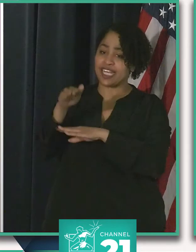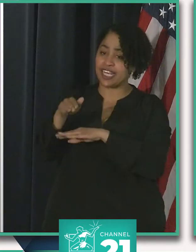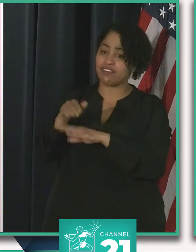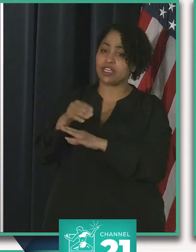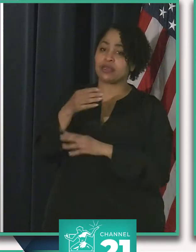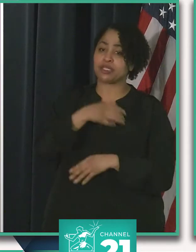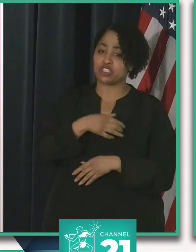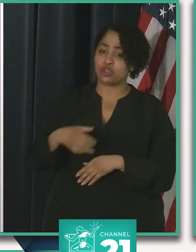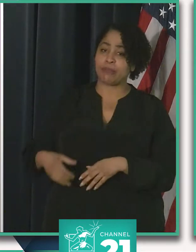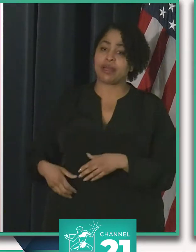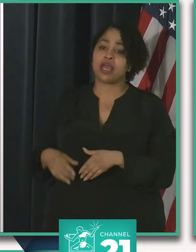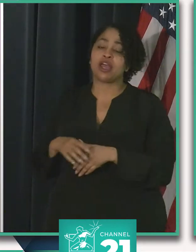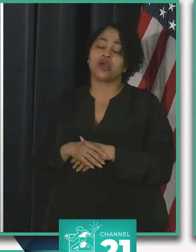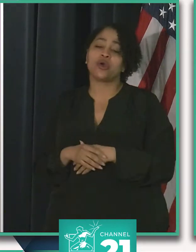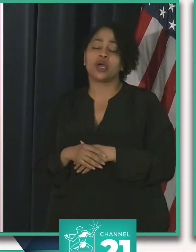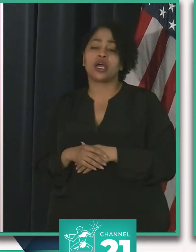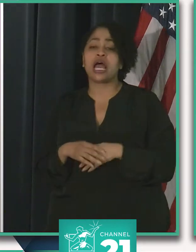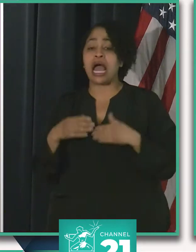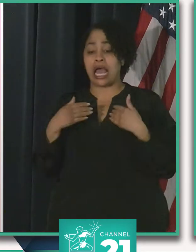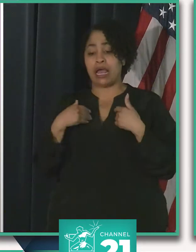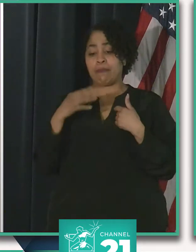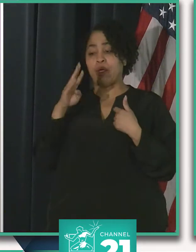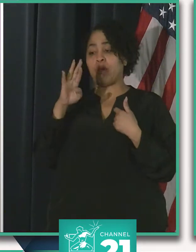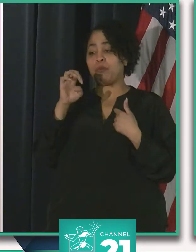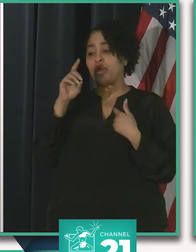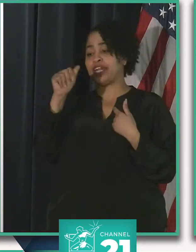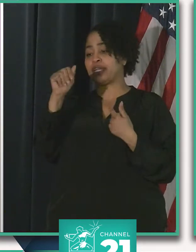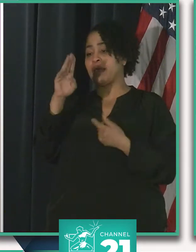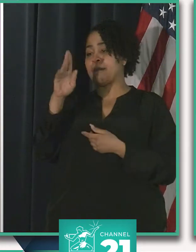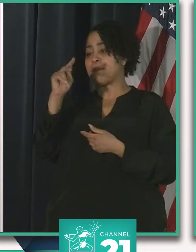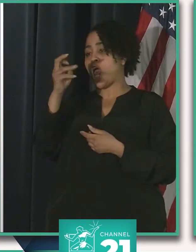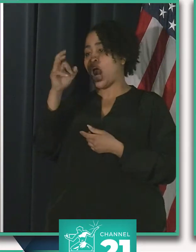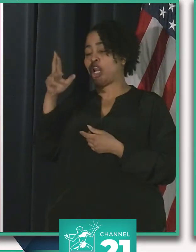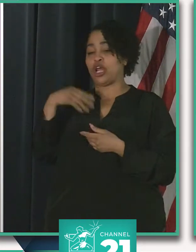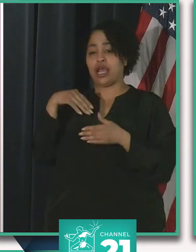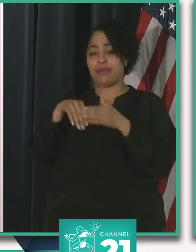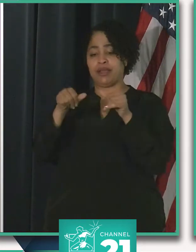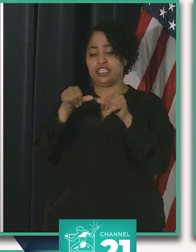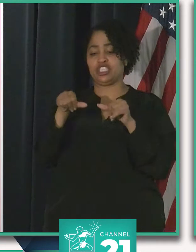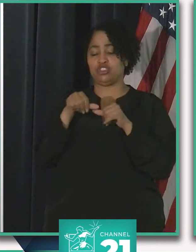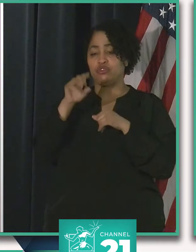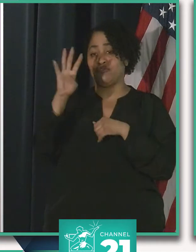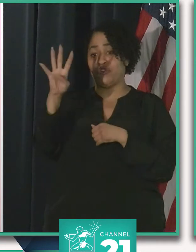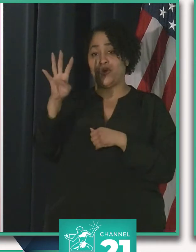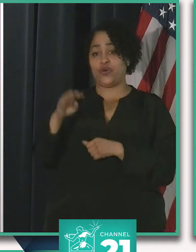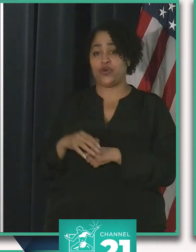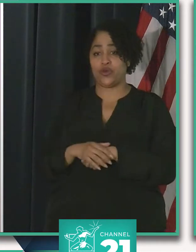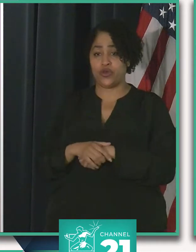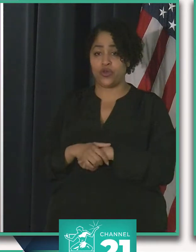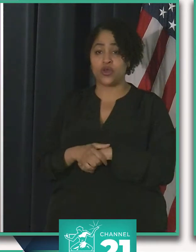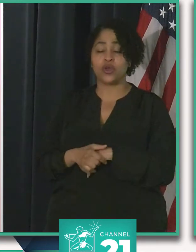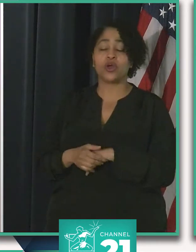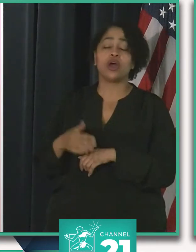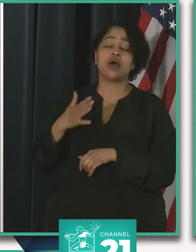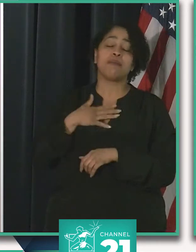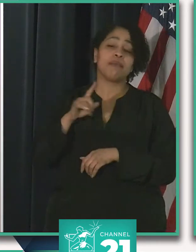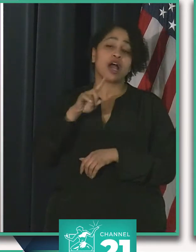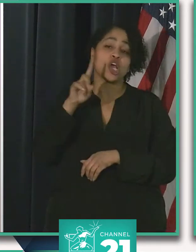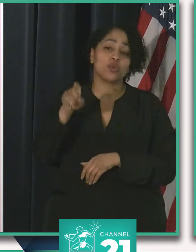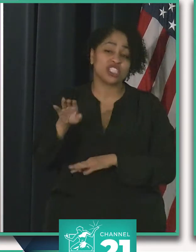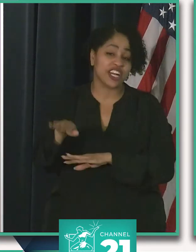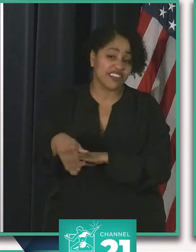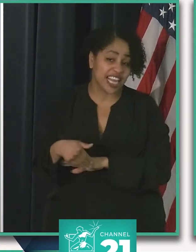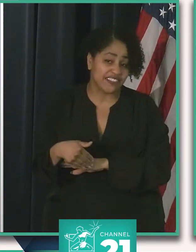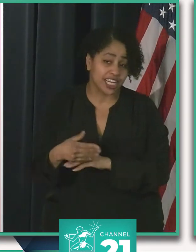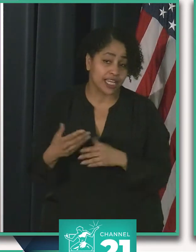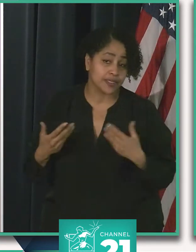Mayor. I am Brenda Butler. I am in District 4. My question of the